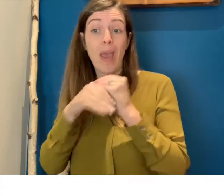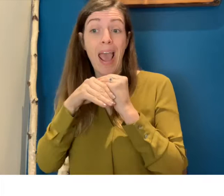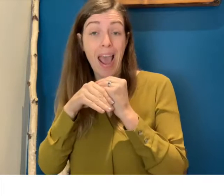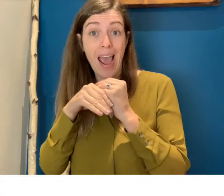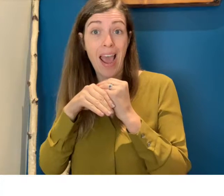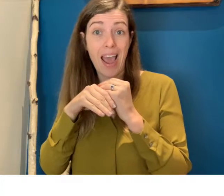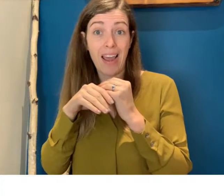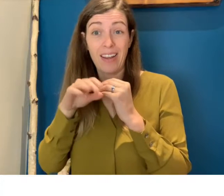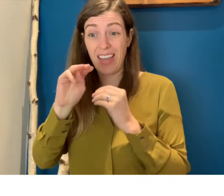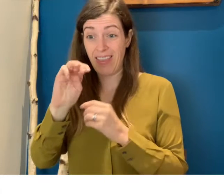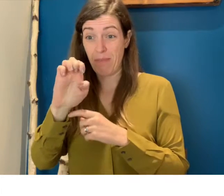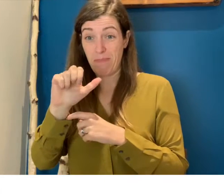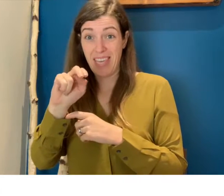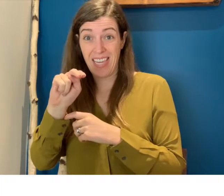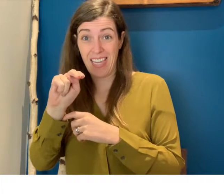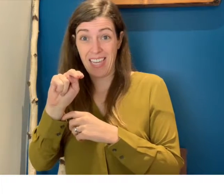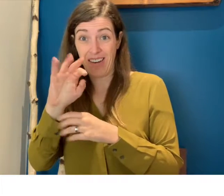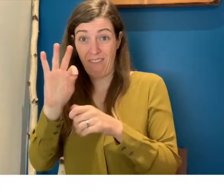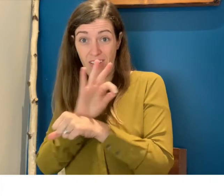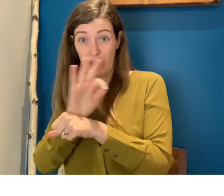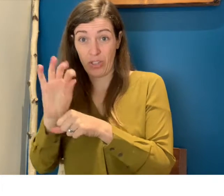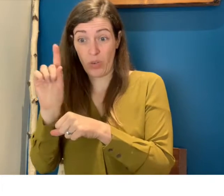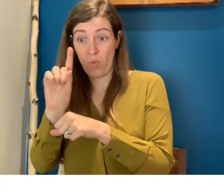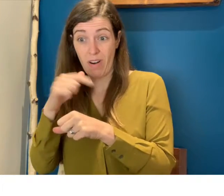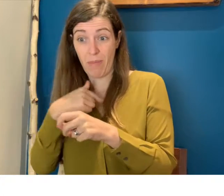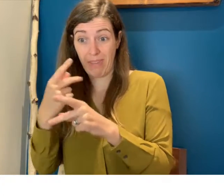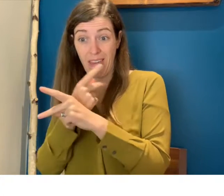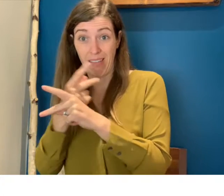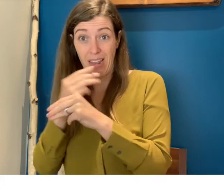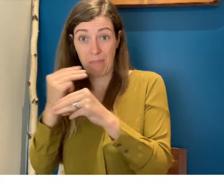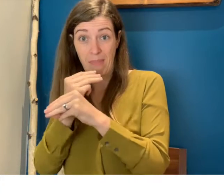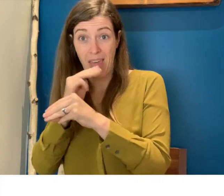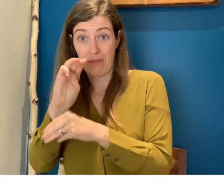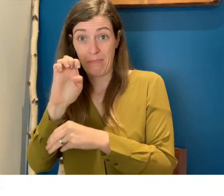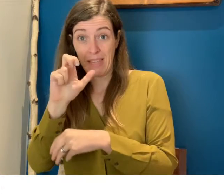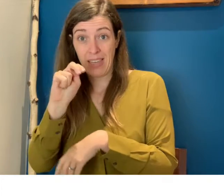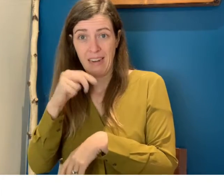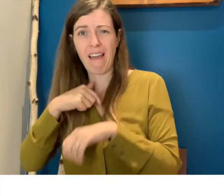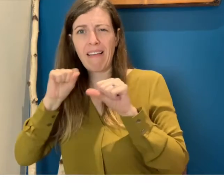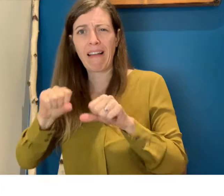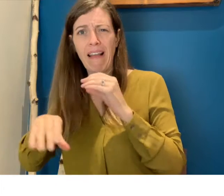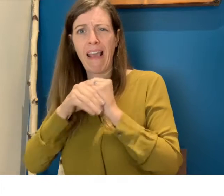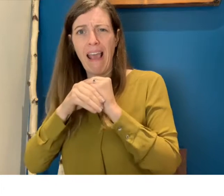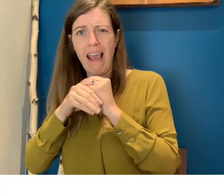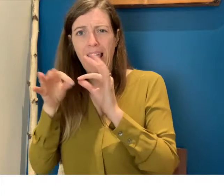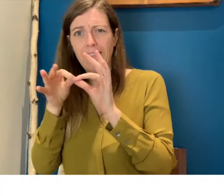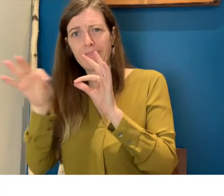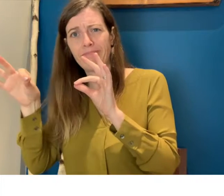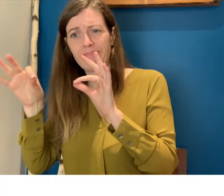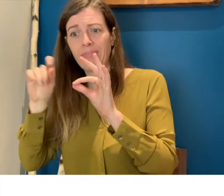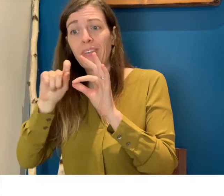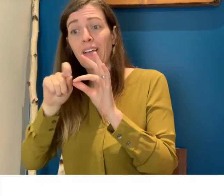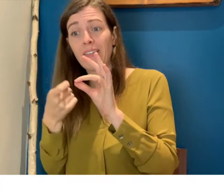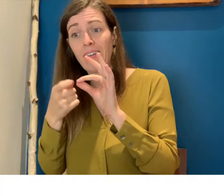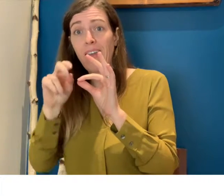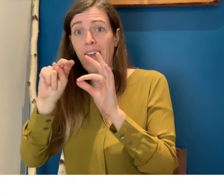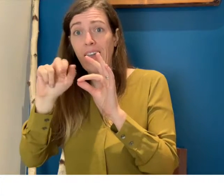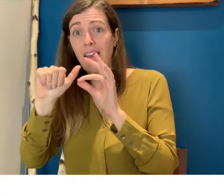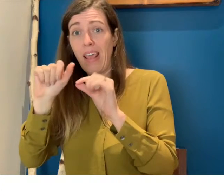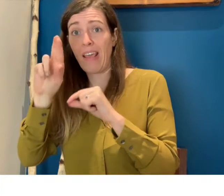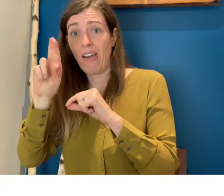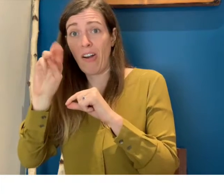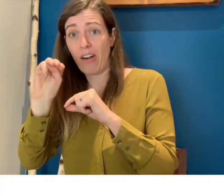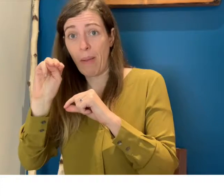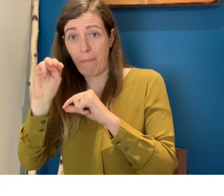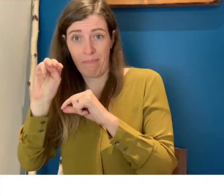One way is to add something to that mean function where I calculated the math mean. I could add a little phrase